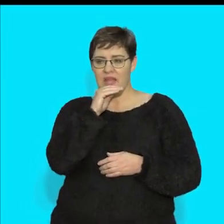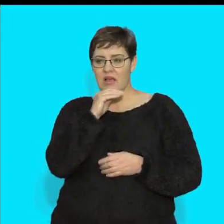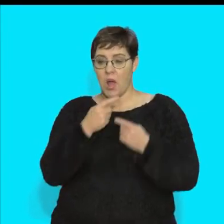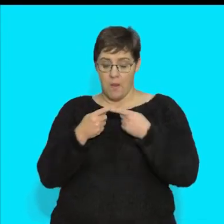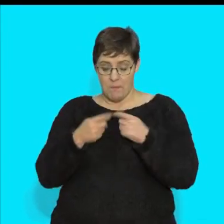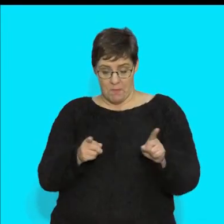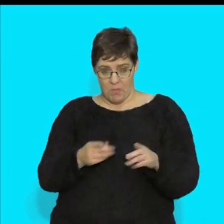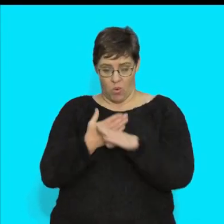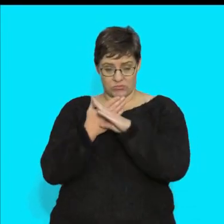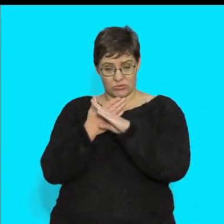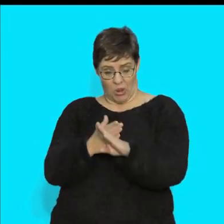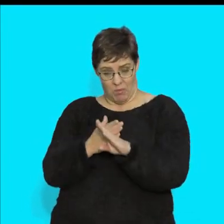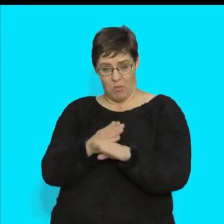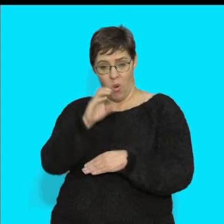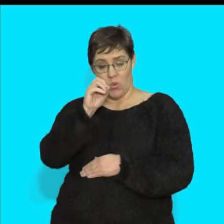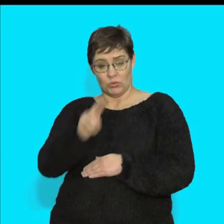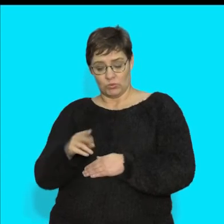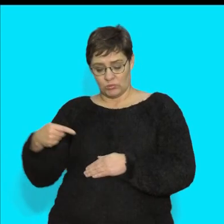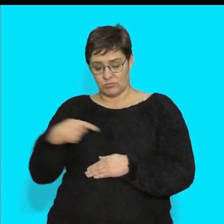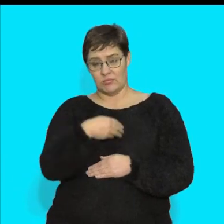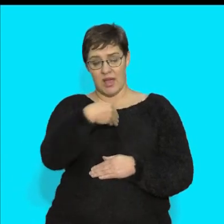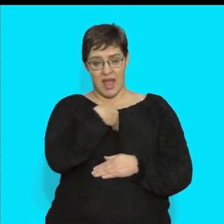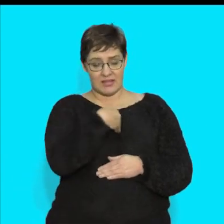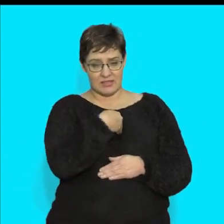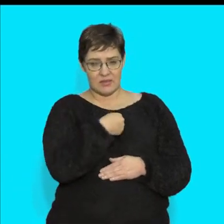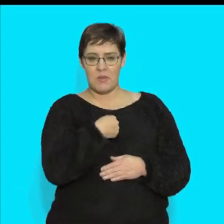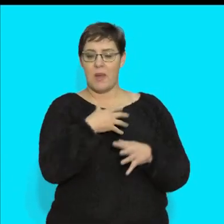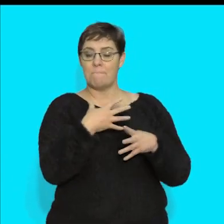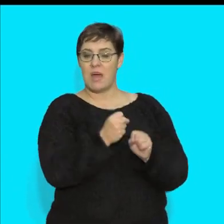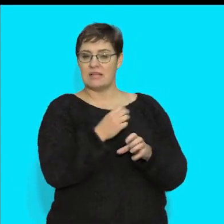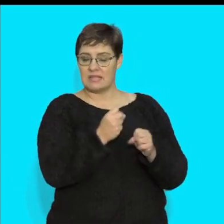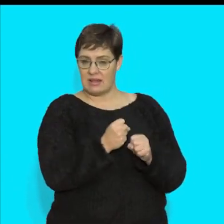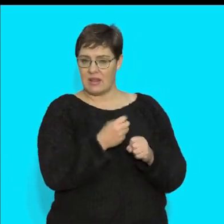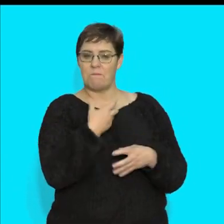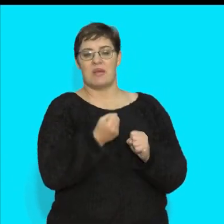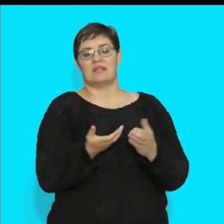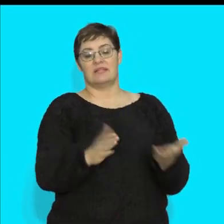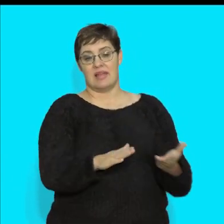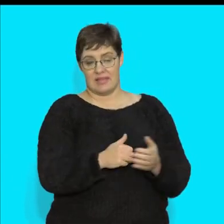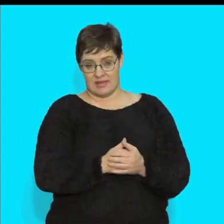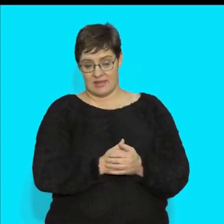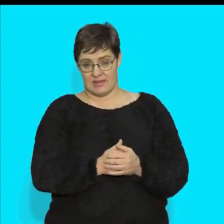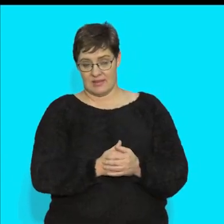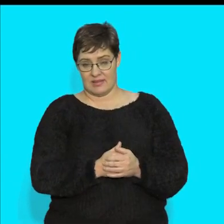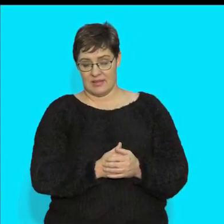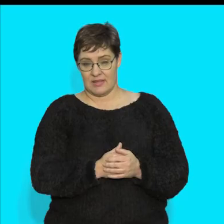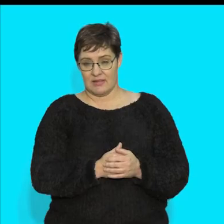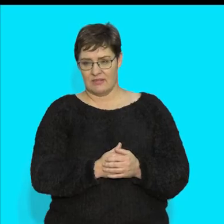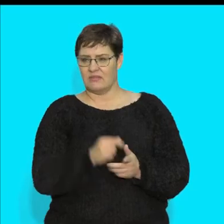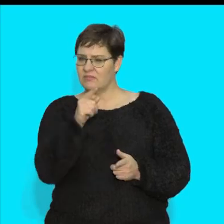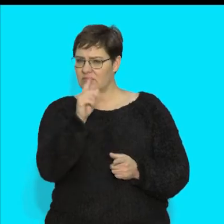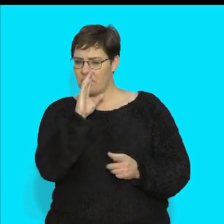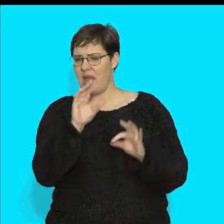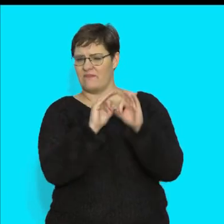as I stop oxygen getting to the heart. What happens to the muscles? It dies. Now, I don't know if any of you